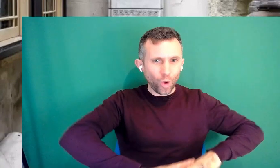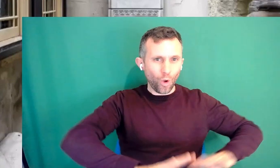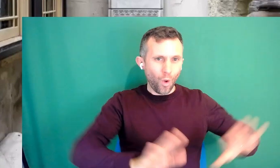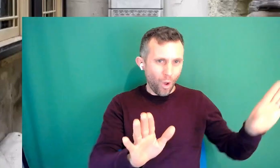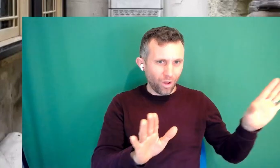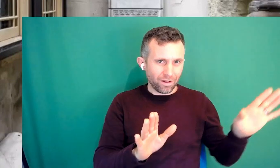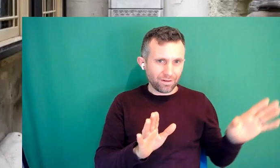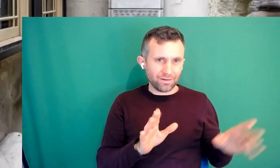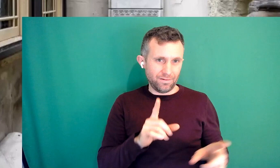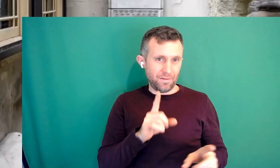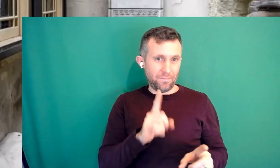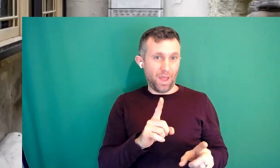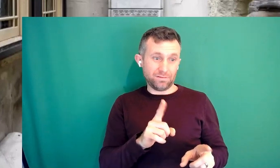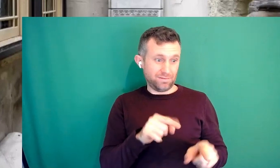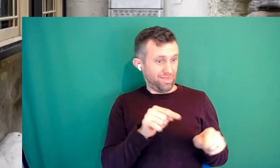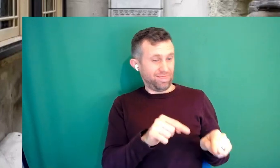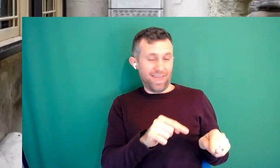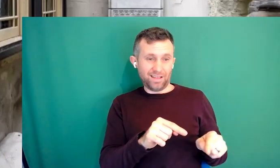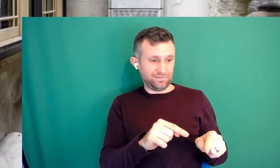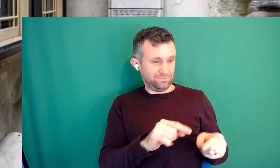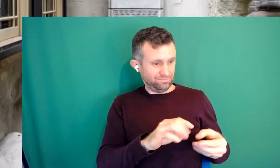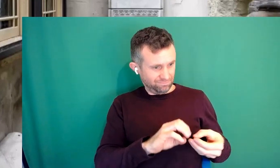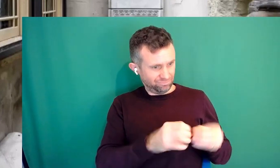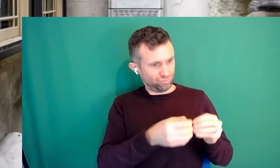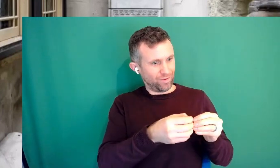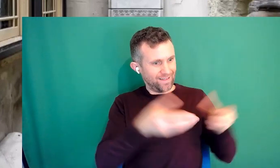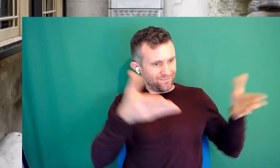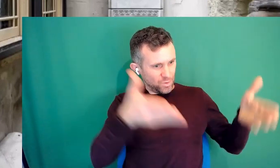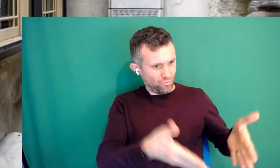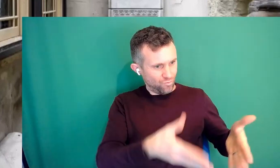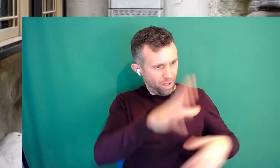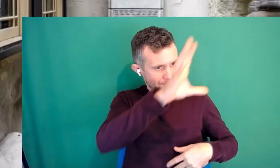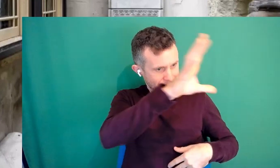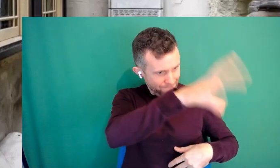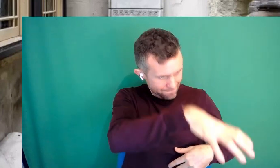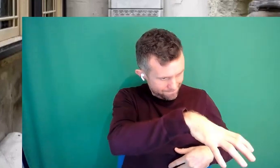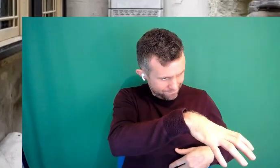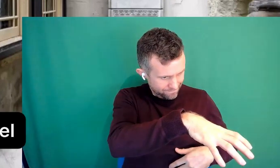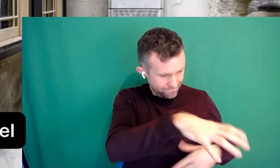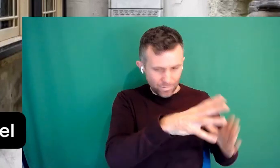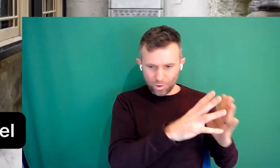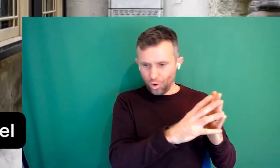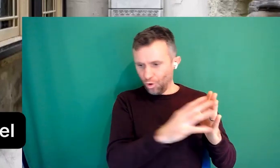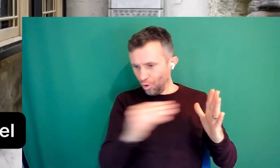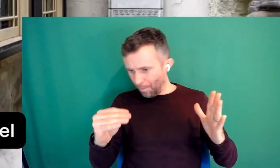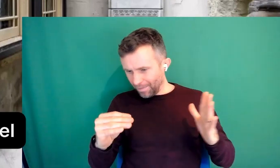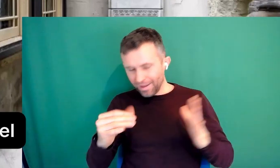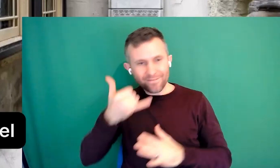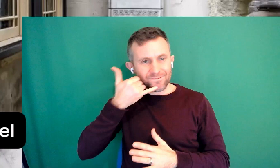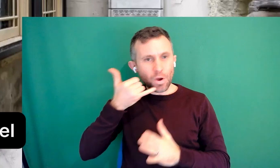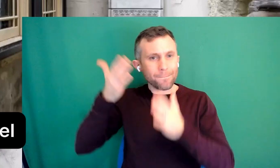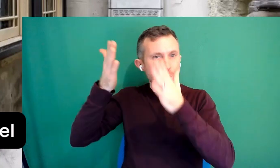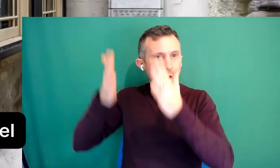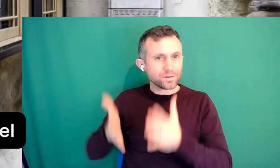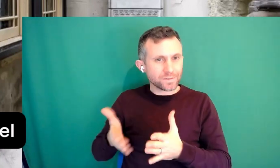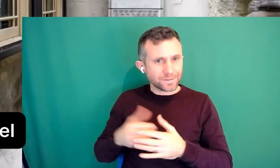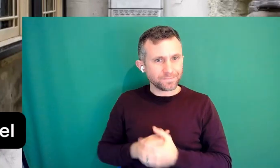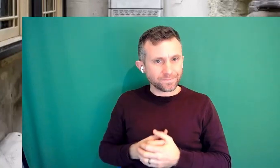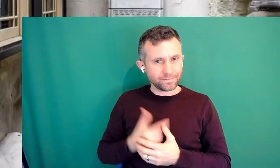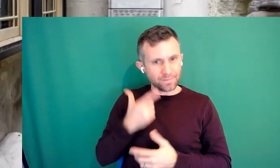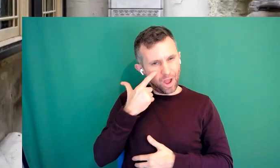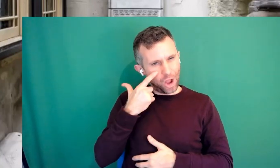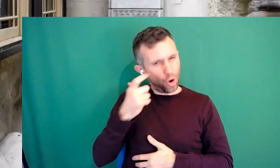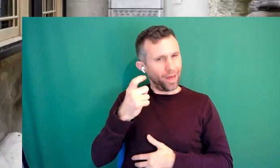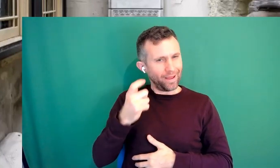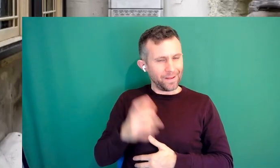of the museum in style. The room is dark, the wooden walls and floors giving it a warmer feel